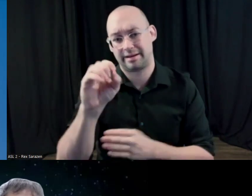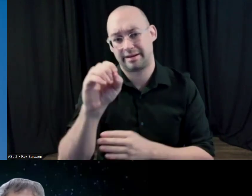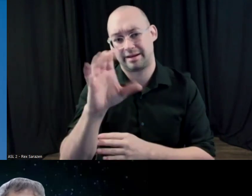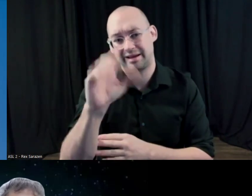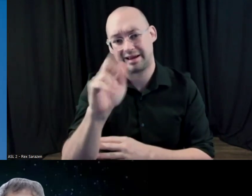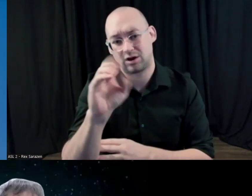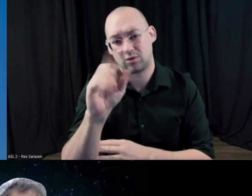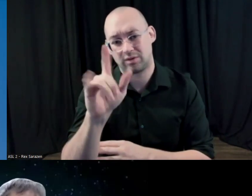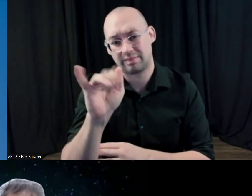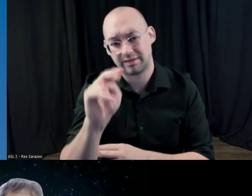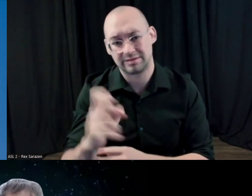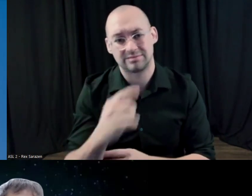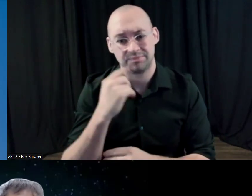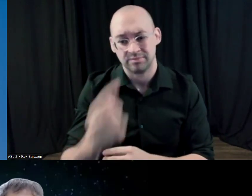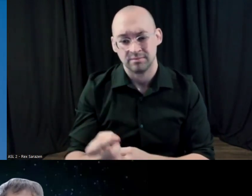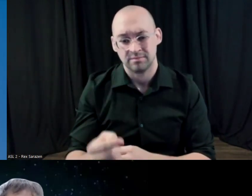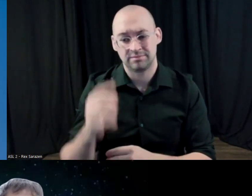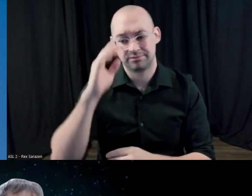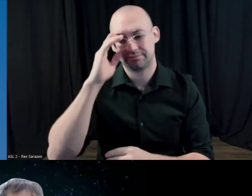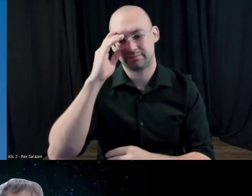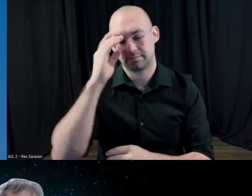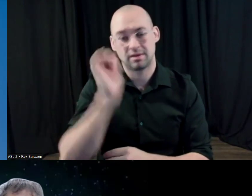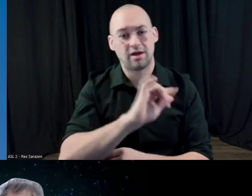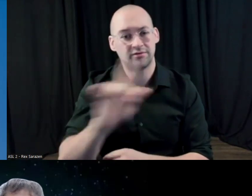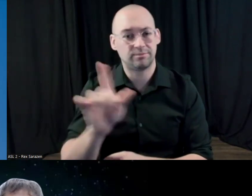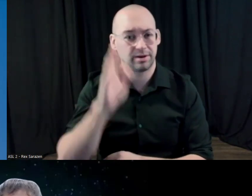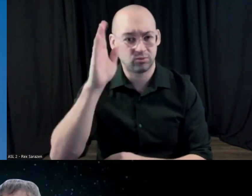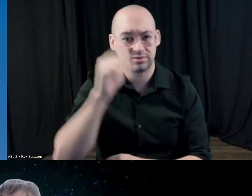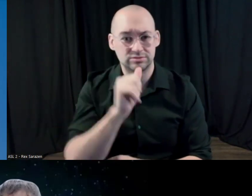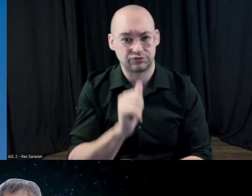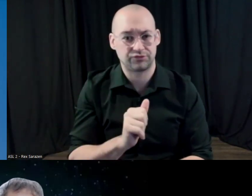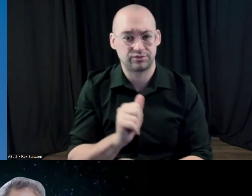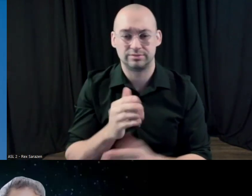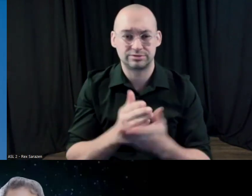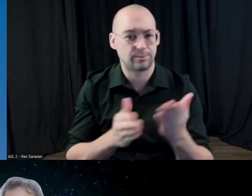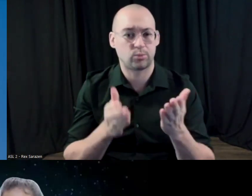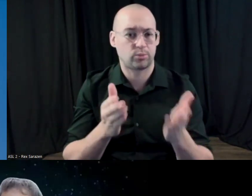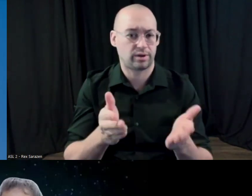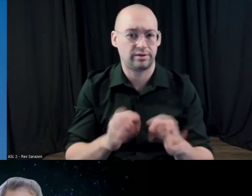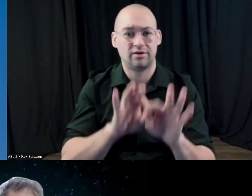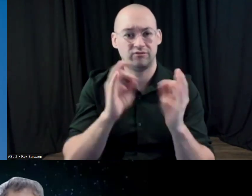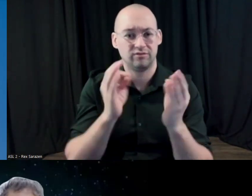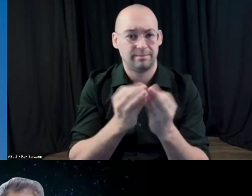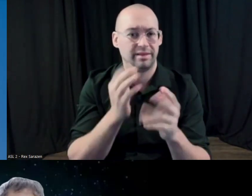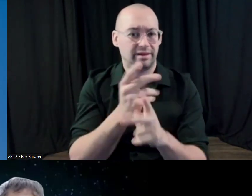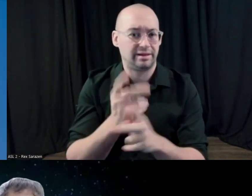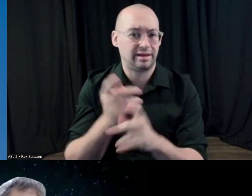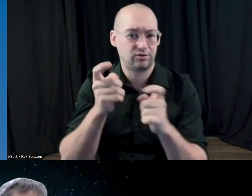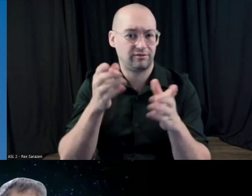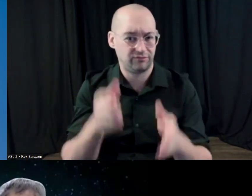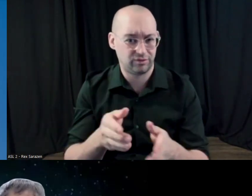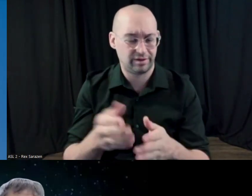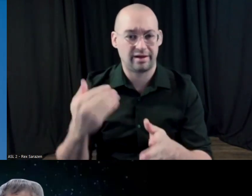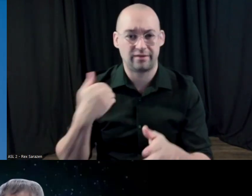stated, but everyone's going to suffer in some way, shape, or form, whether you're a family caregiver or you have a child in the